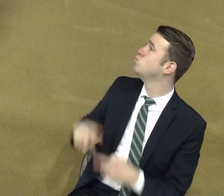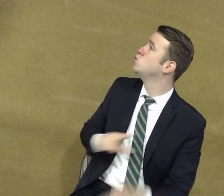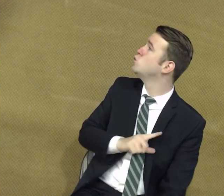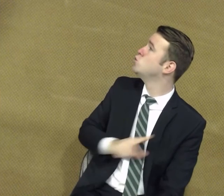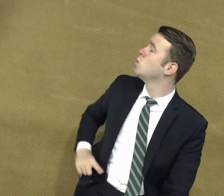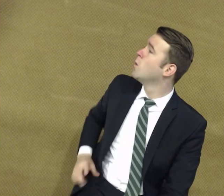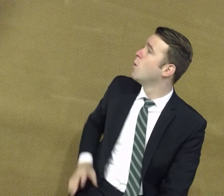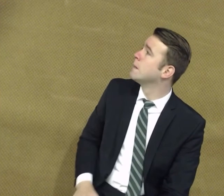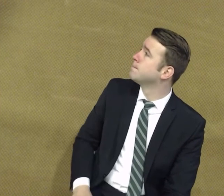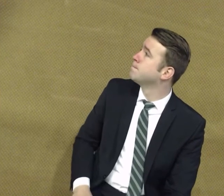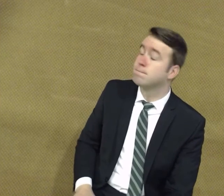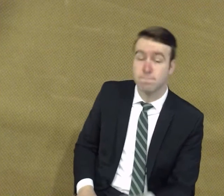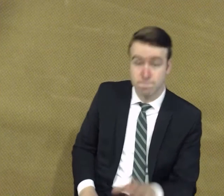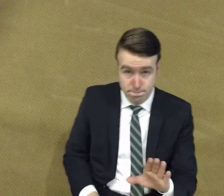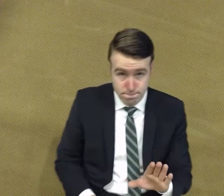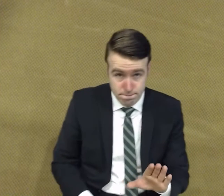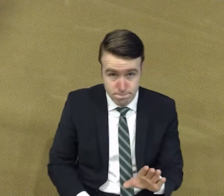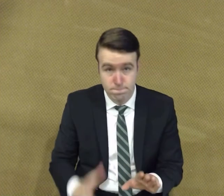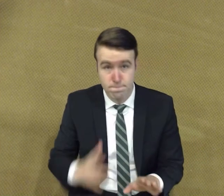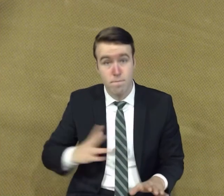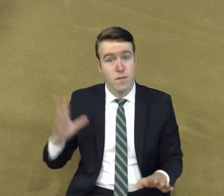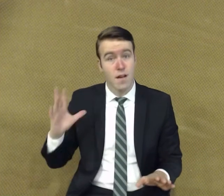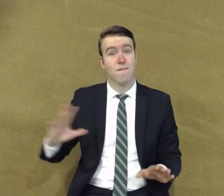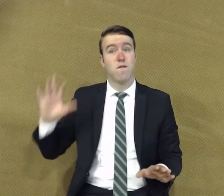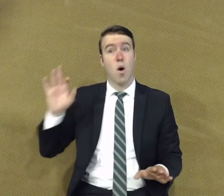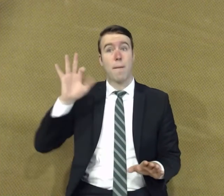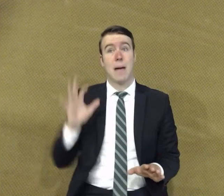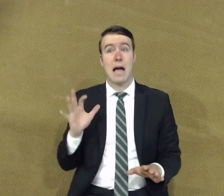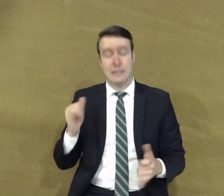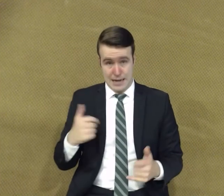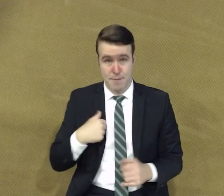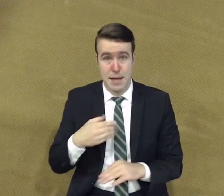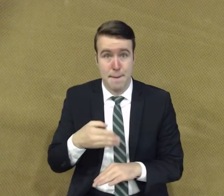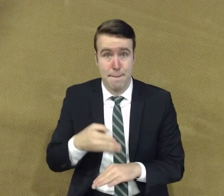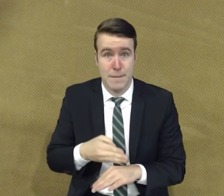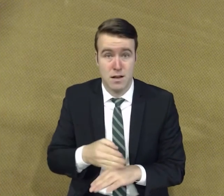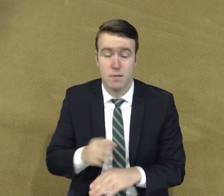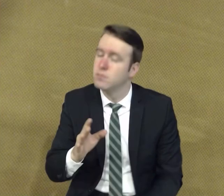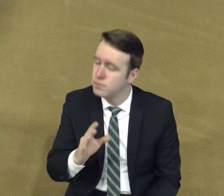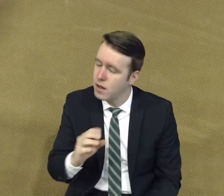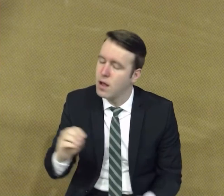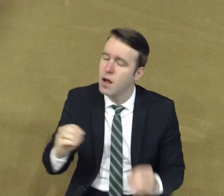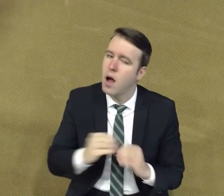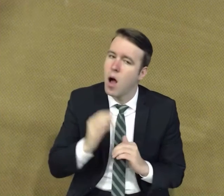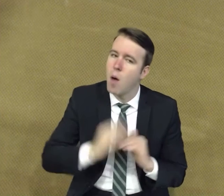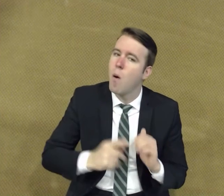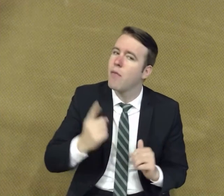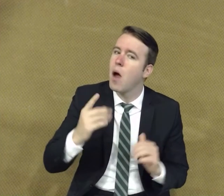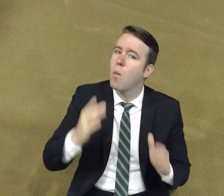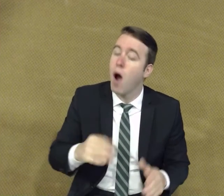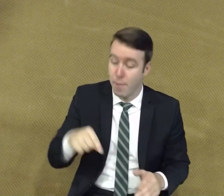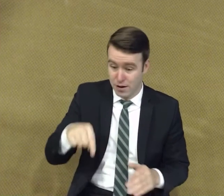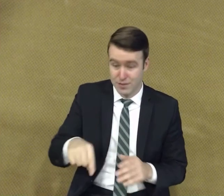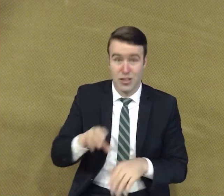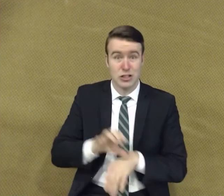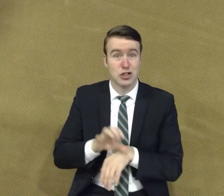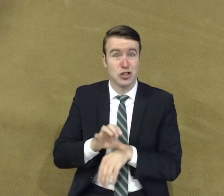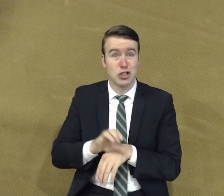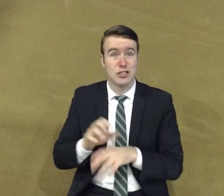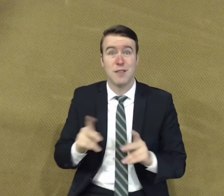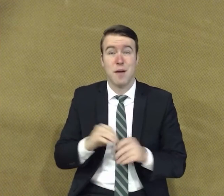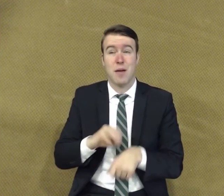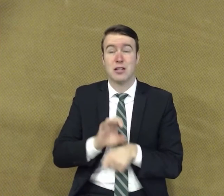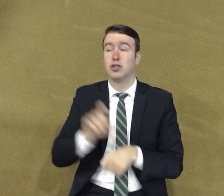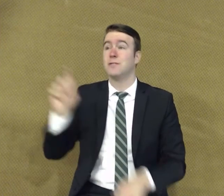Lord? I will tell you, as a former pastor and now a bishop, there's more than one person, people in this church, people